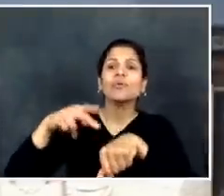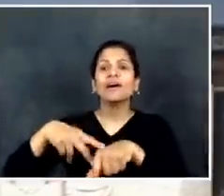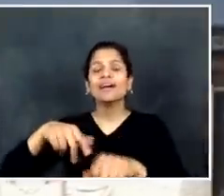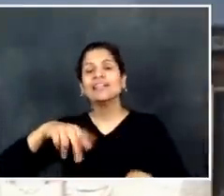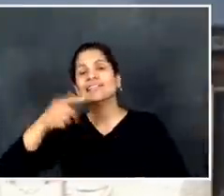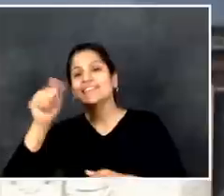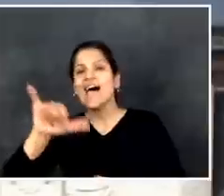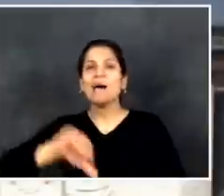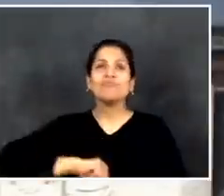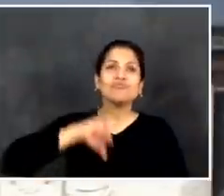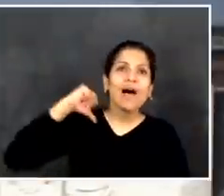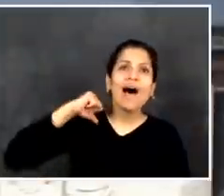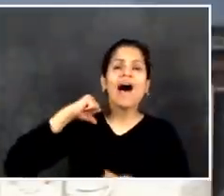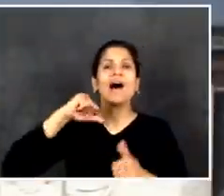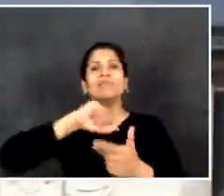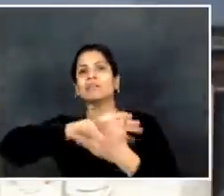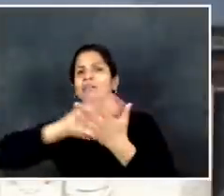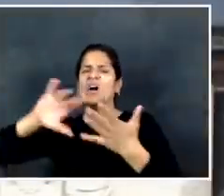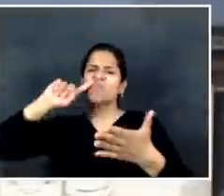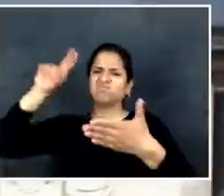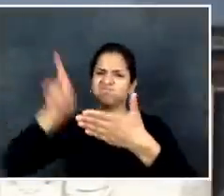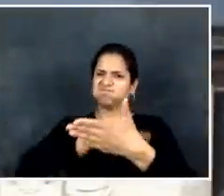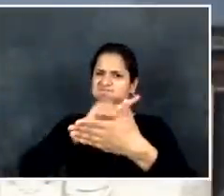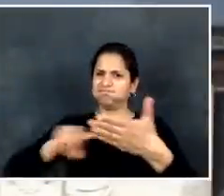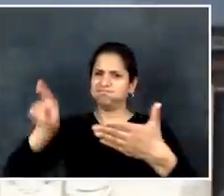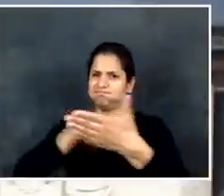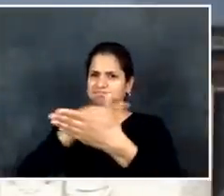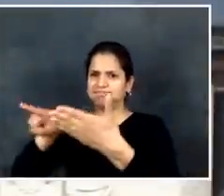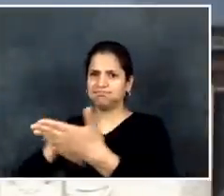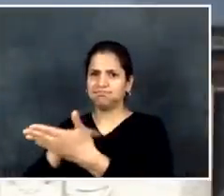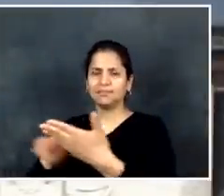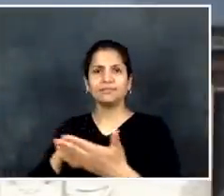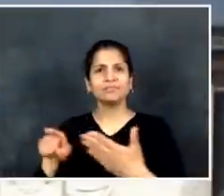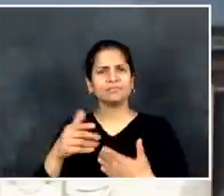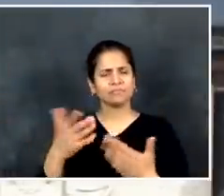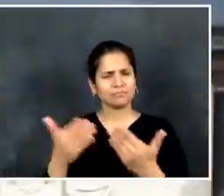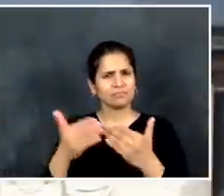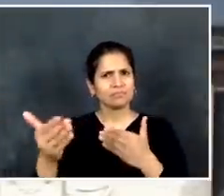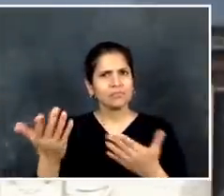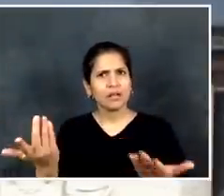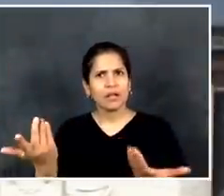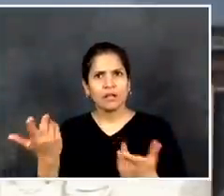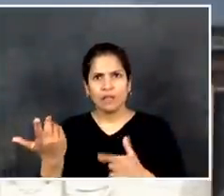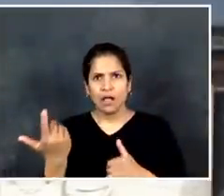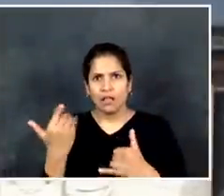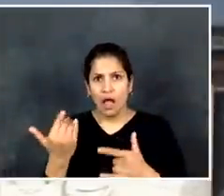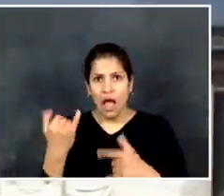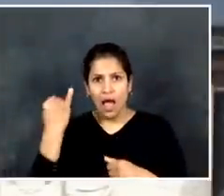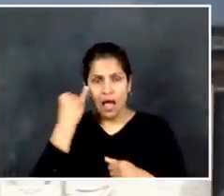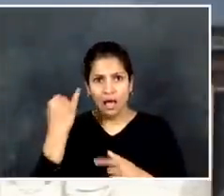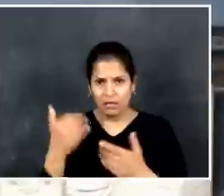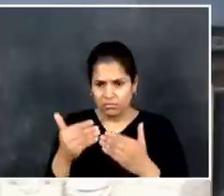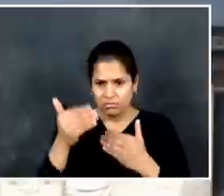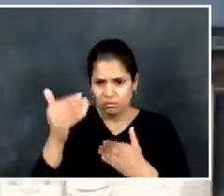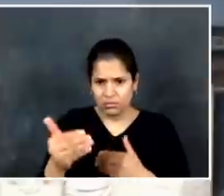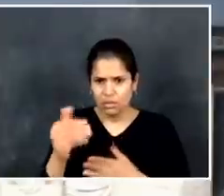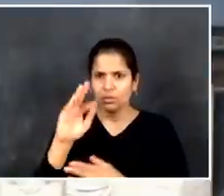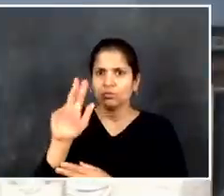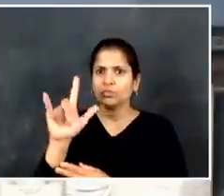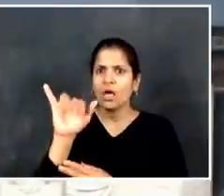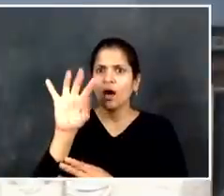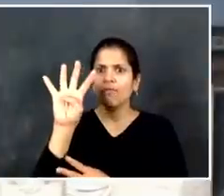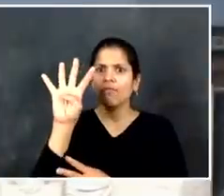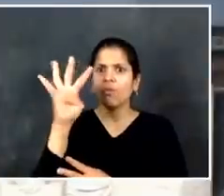begun discussions about whether there can be any kind of fireworks watching in New York City? And can you envision